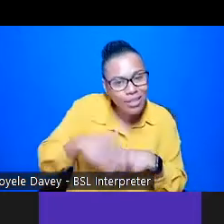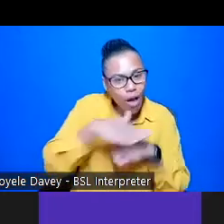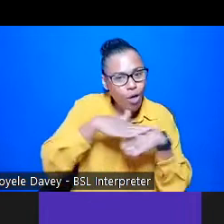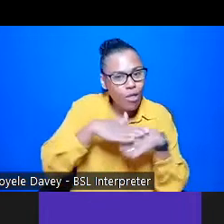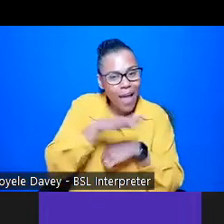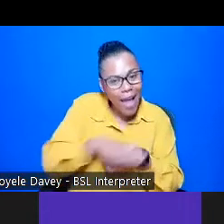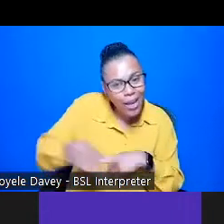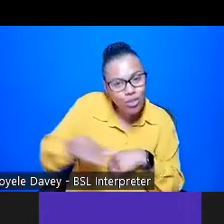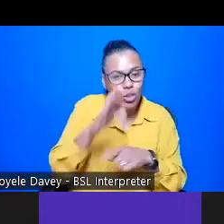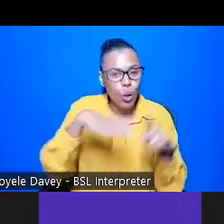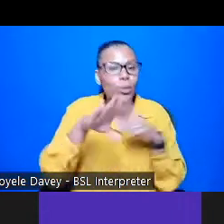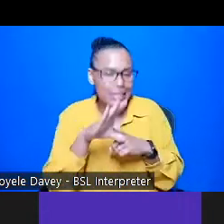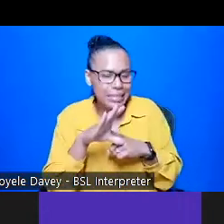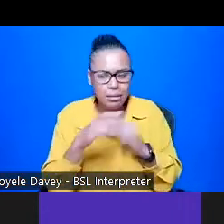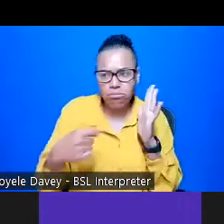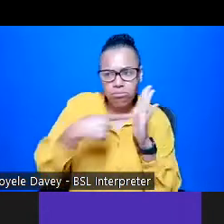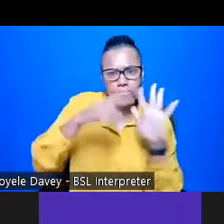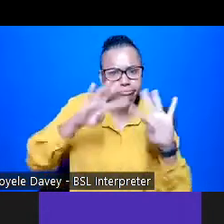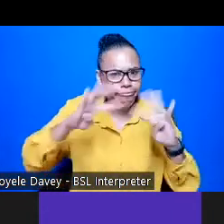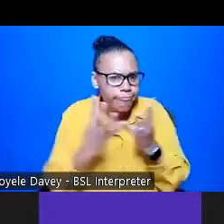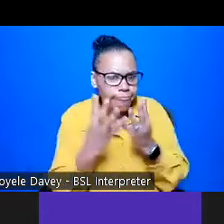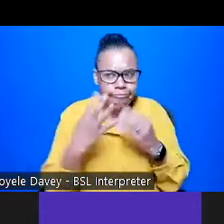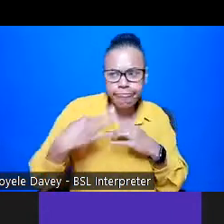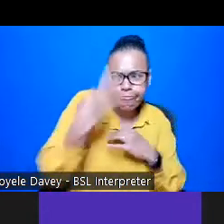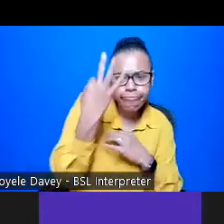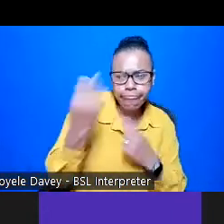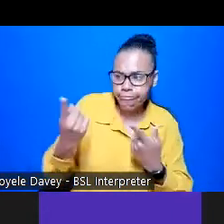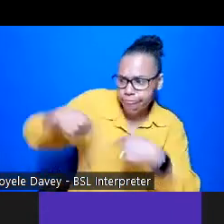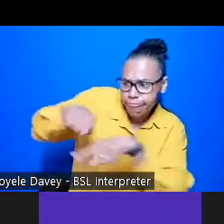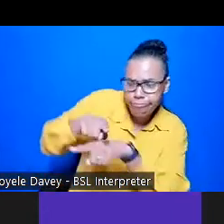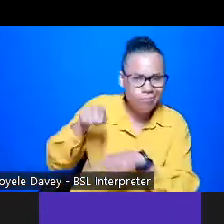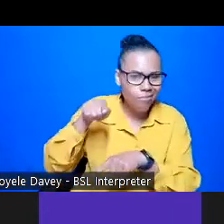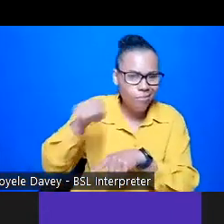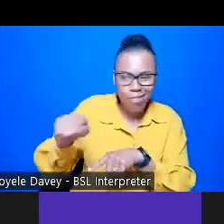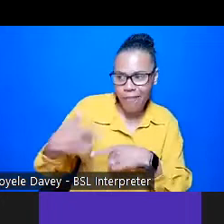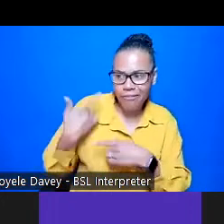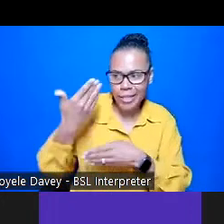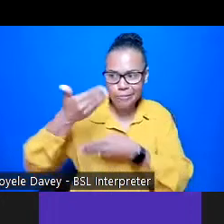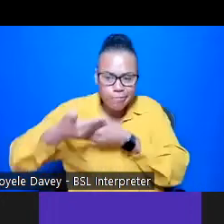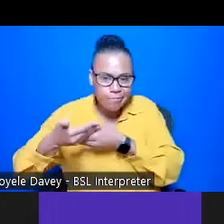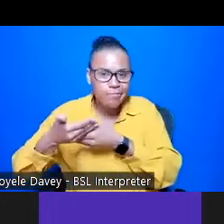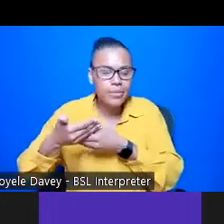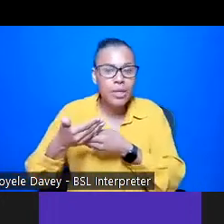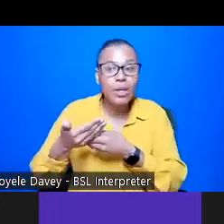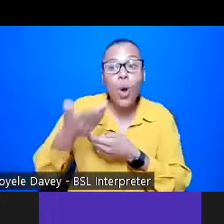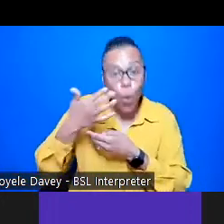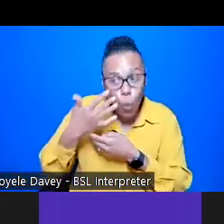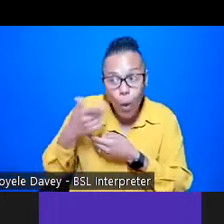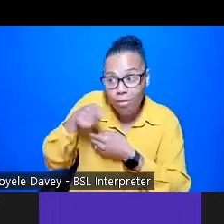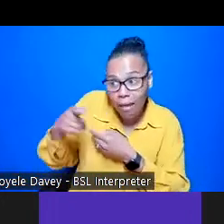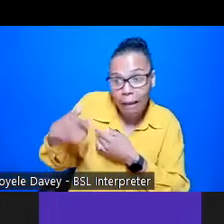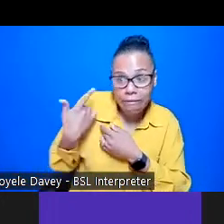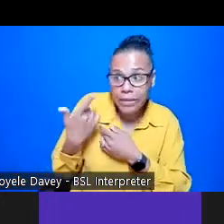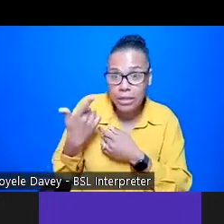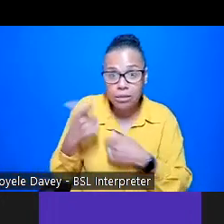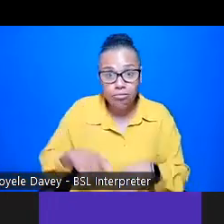important that as a board, we continue to be the voice of those who feel they do not have one. And when people do feel the courage to speak out, that we support